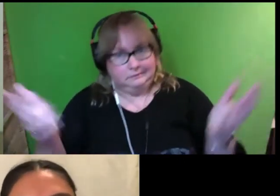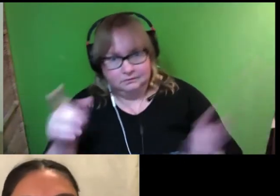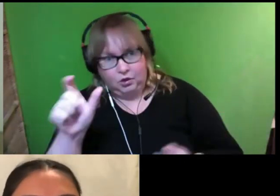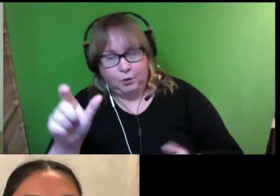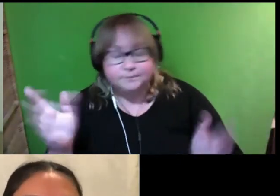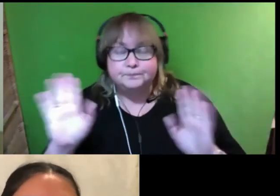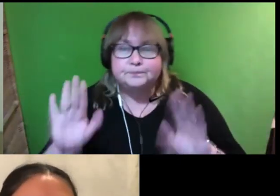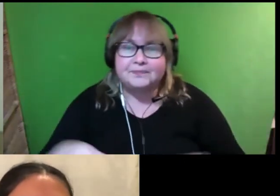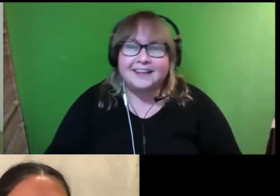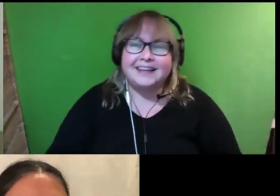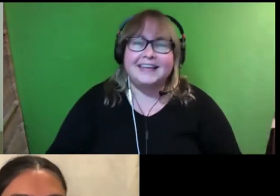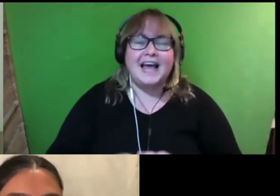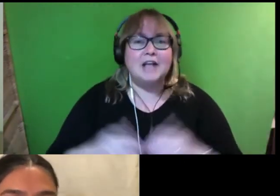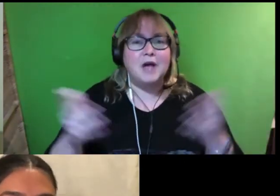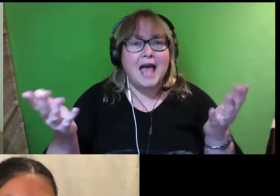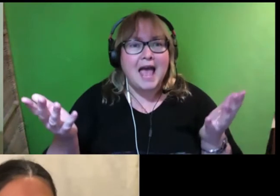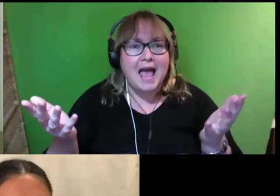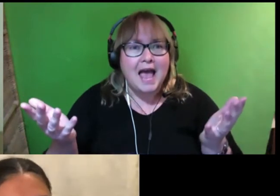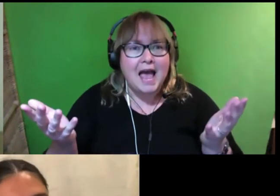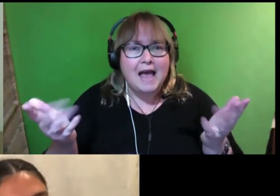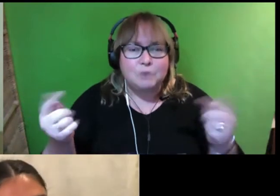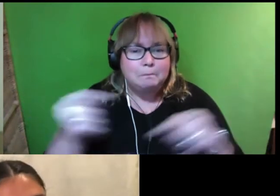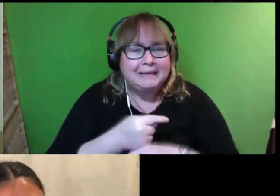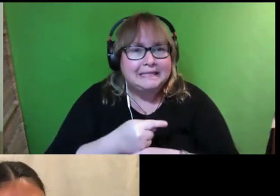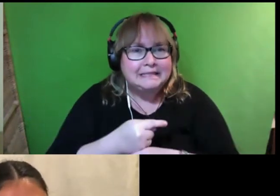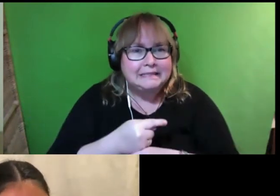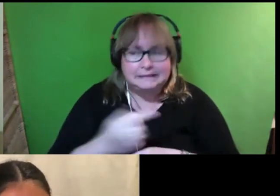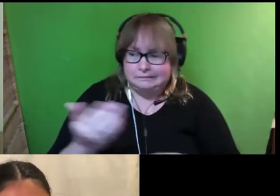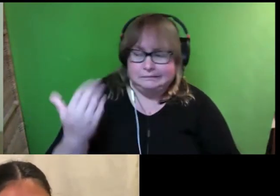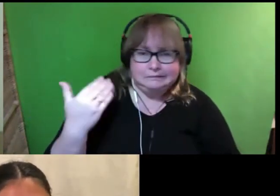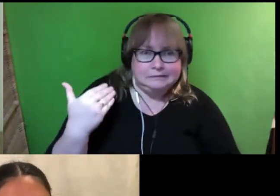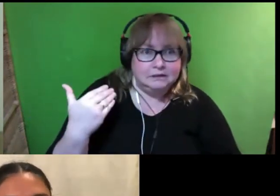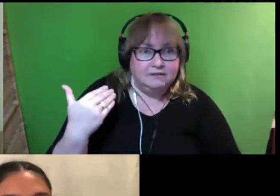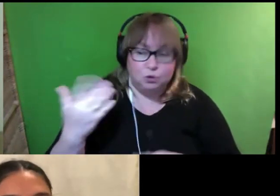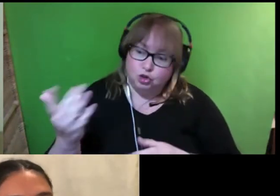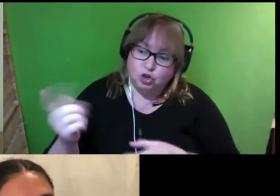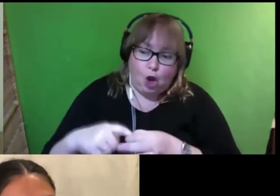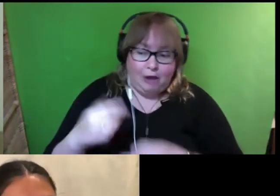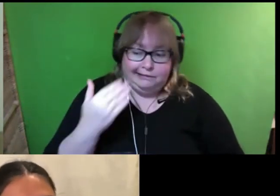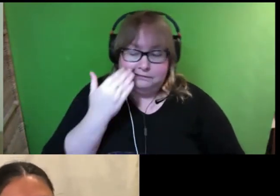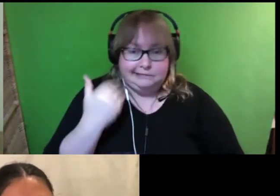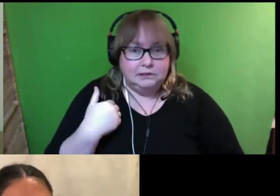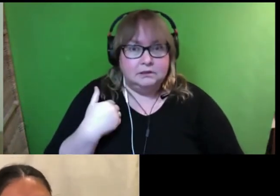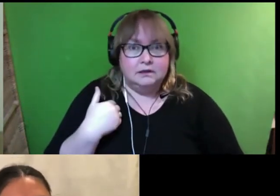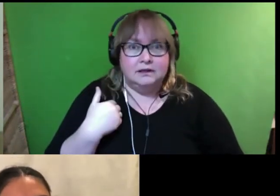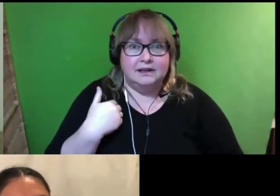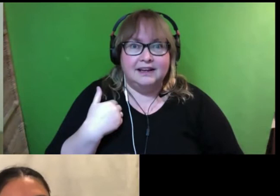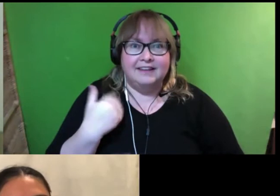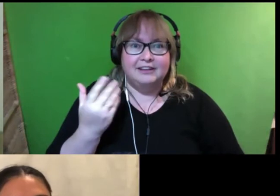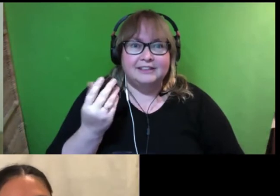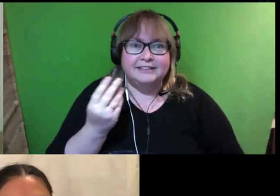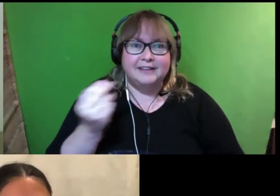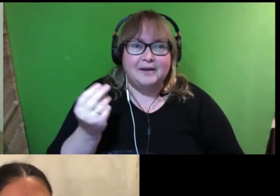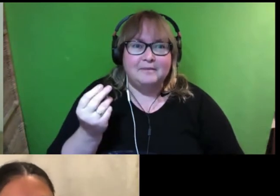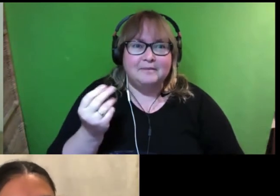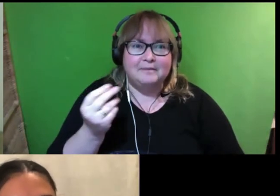Yeah, so for anyone who wasn't here for the first half and has just joined in the break, I know we've got some loved ones in the room, which is so